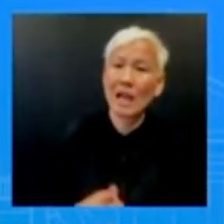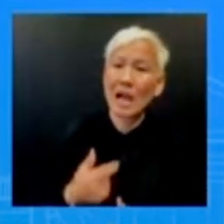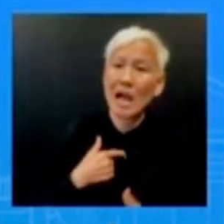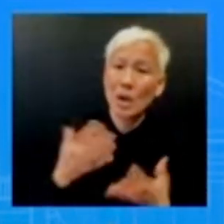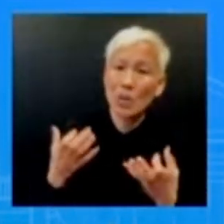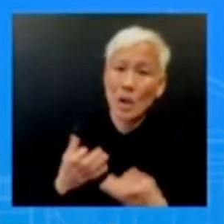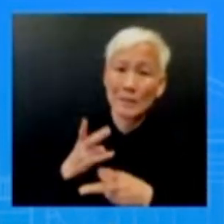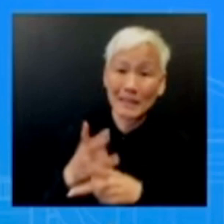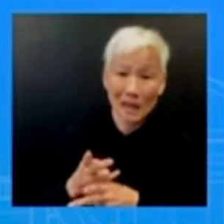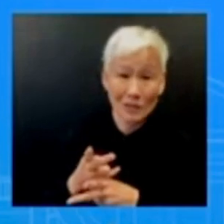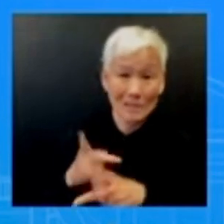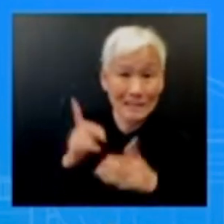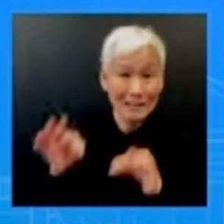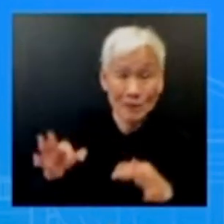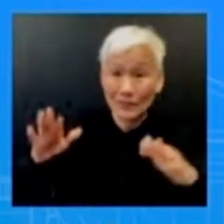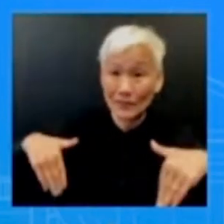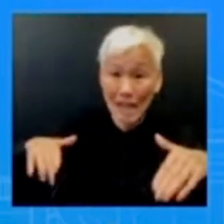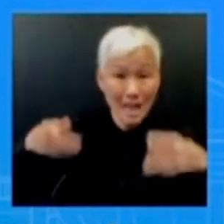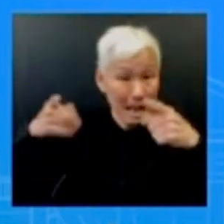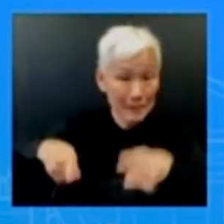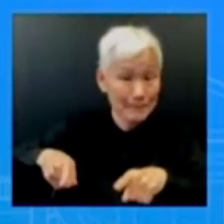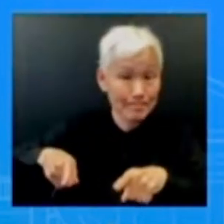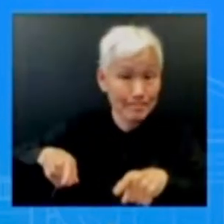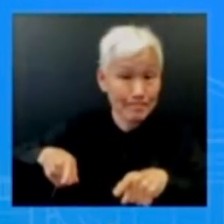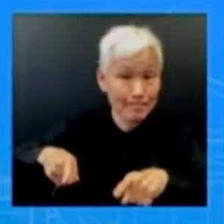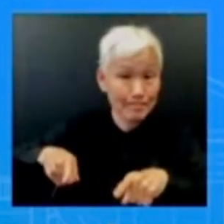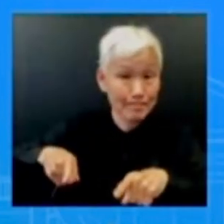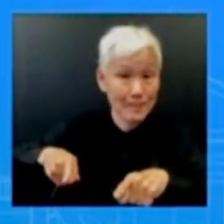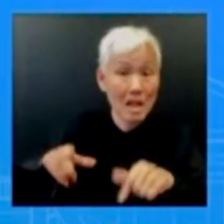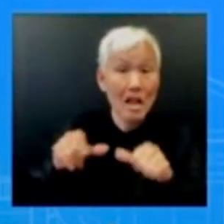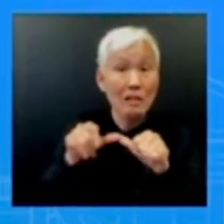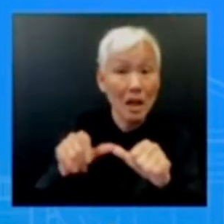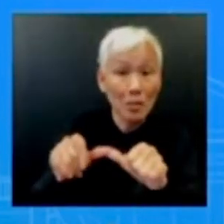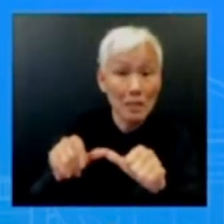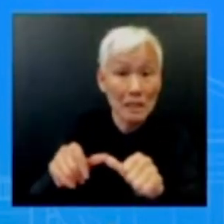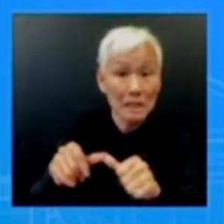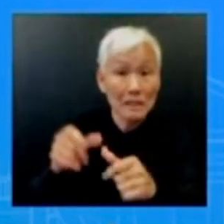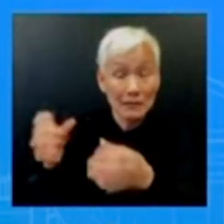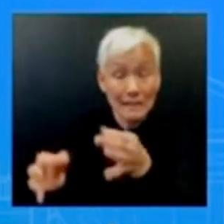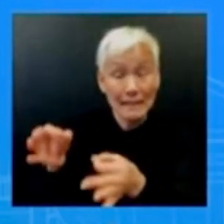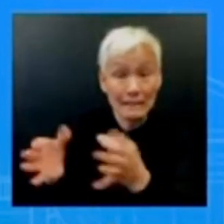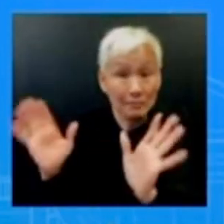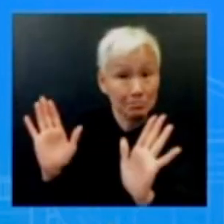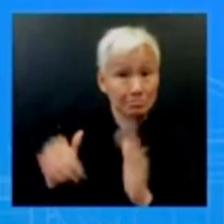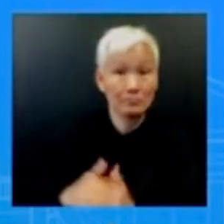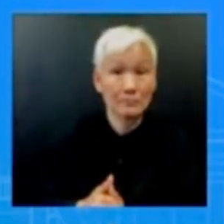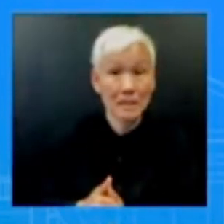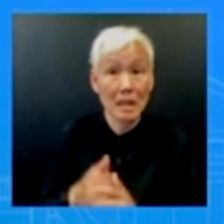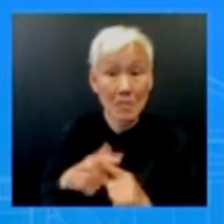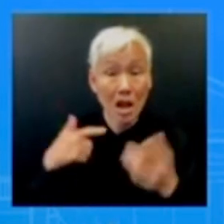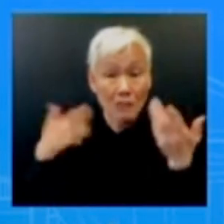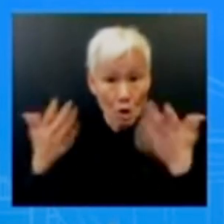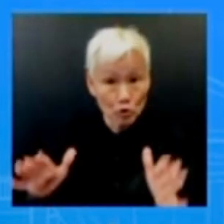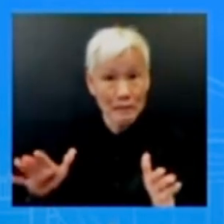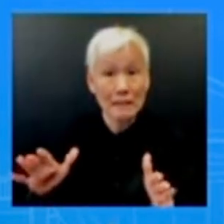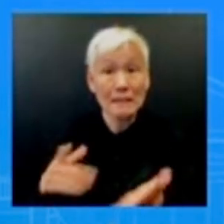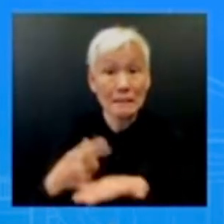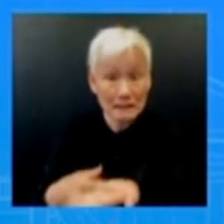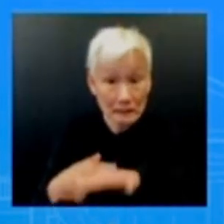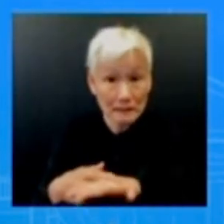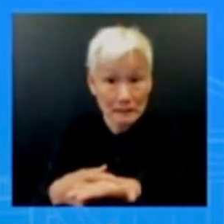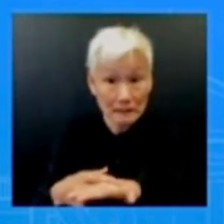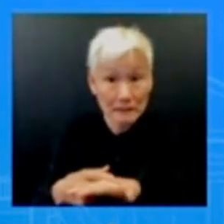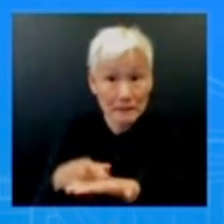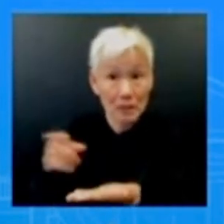happened. It's an ongoing litigation. But I've spoken at this podium before how unprecedented if